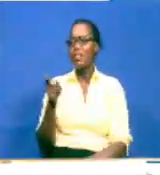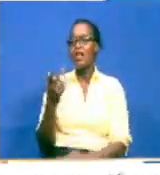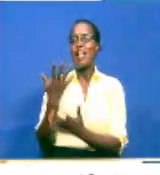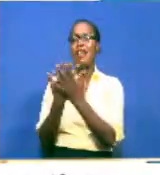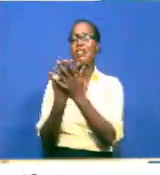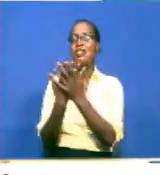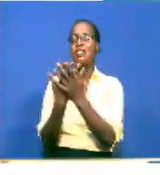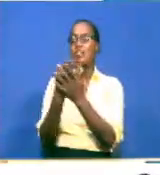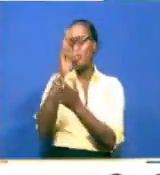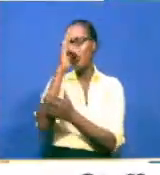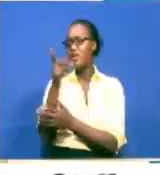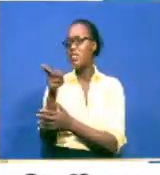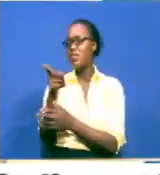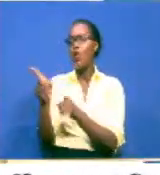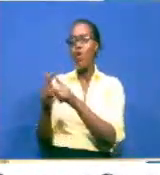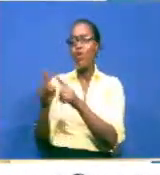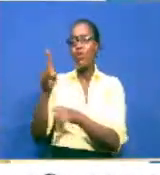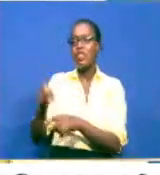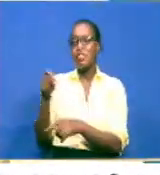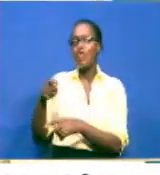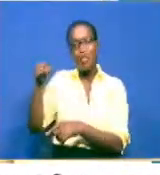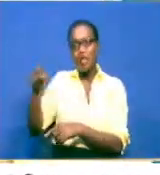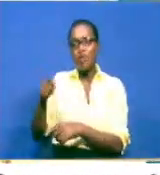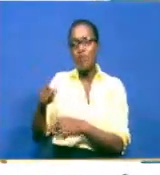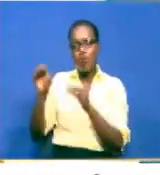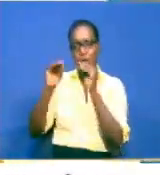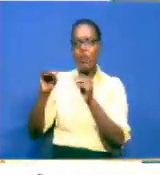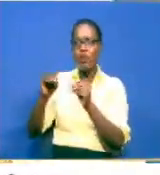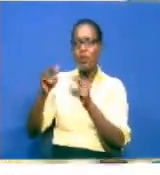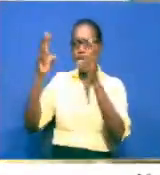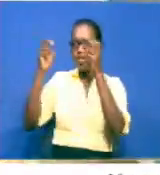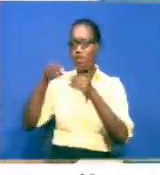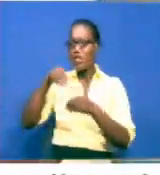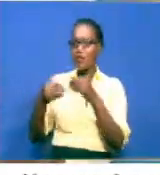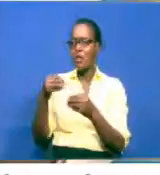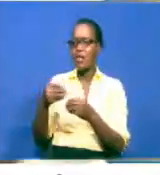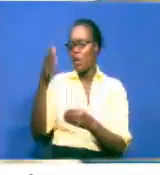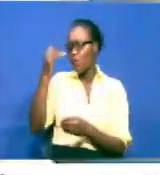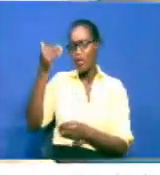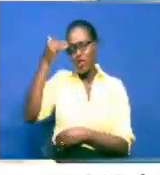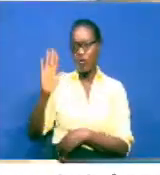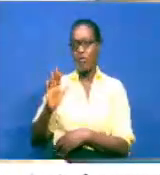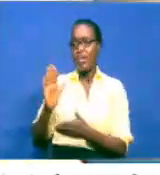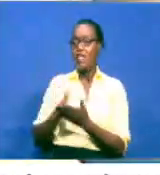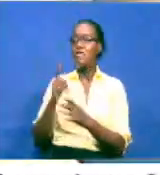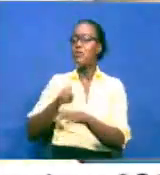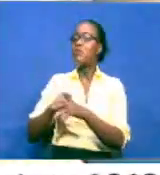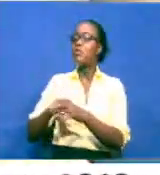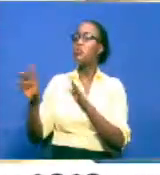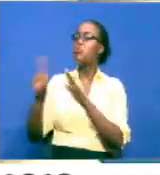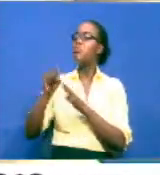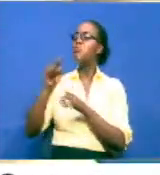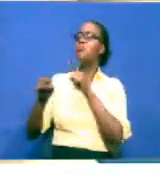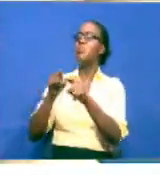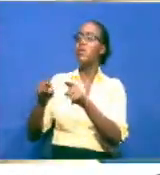policeman, there is need also for the security forces to be enlightened about issues of disability, yes. Because they do not know. Sometimes you blame them because they